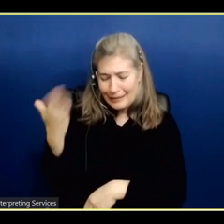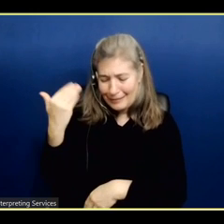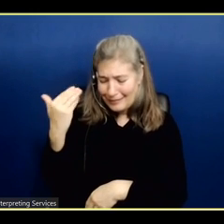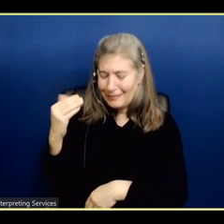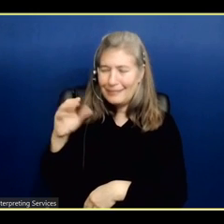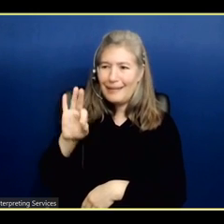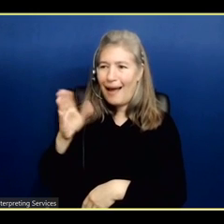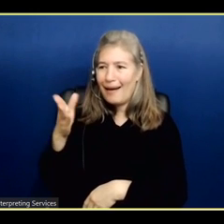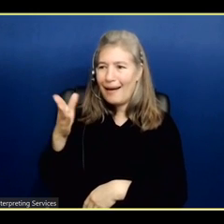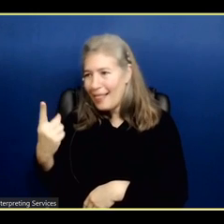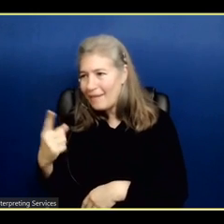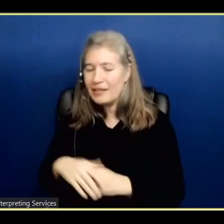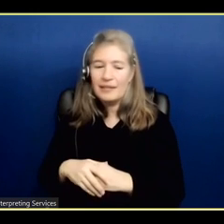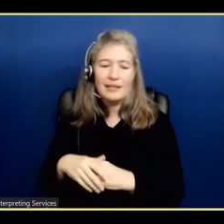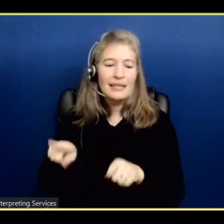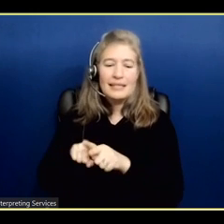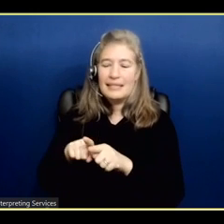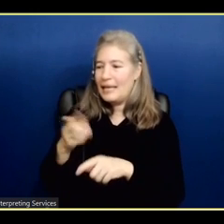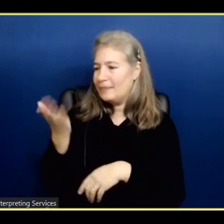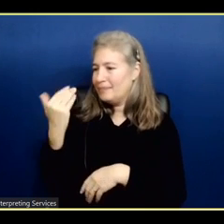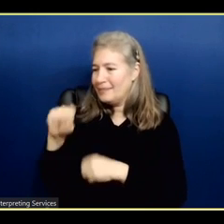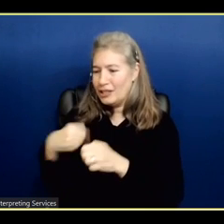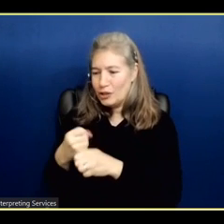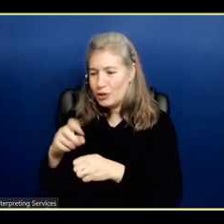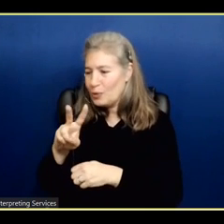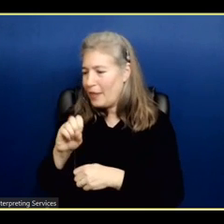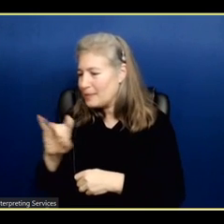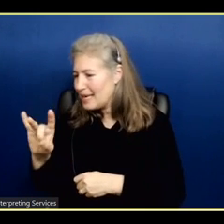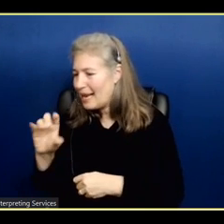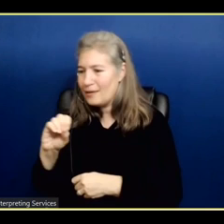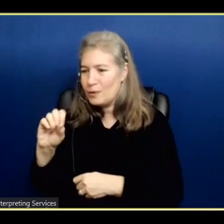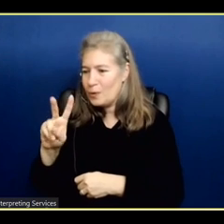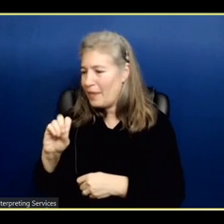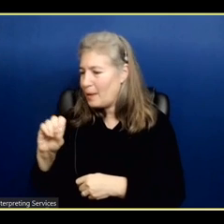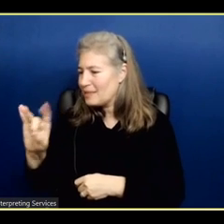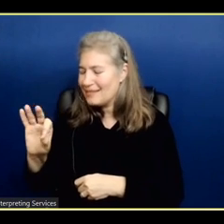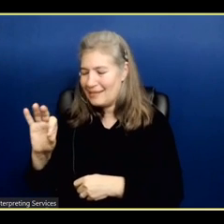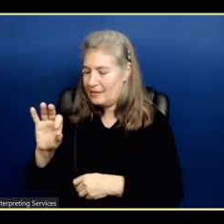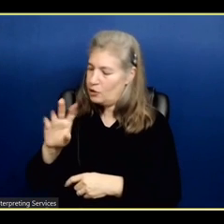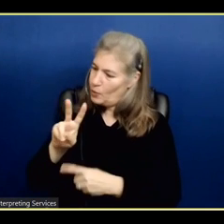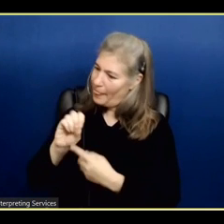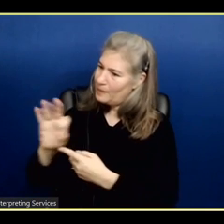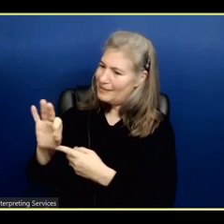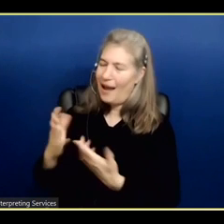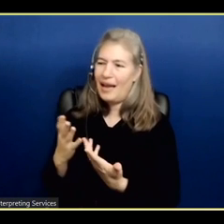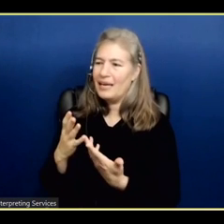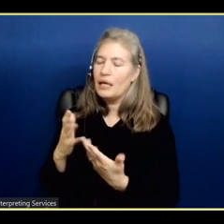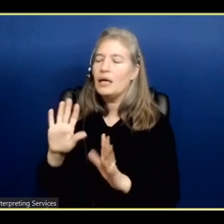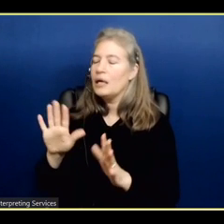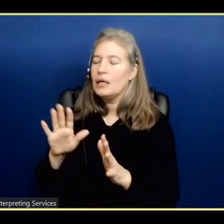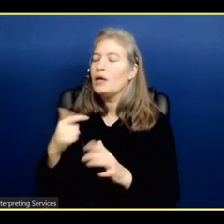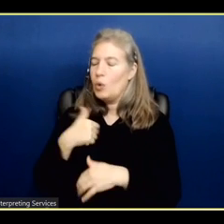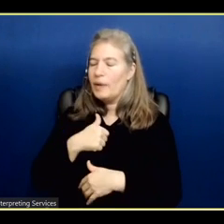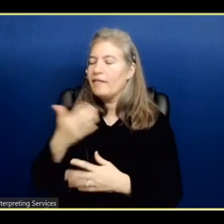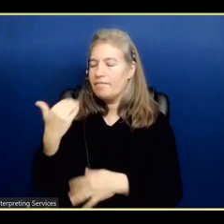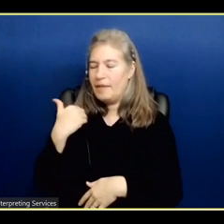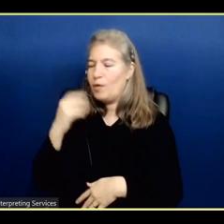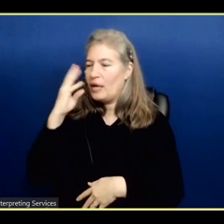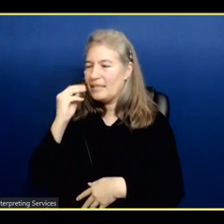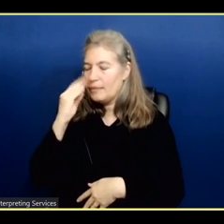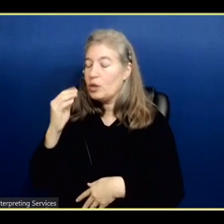2008, 2009. You know, our portfolio will come back. Now is not the time to cut our grant-making budget.